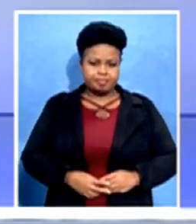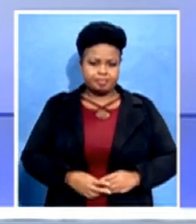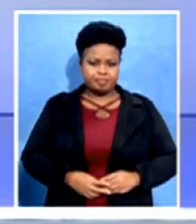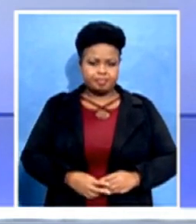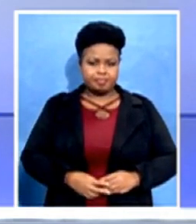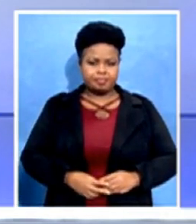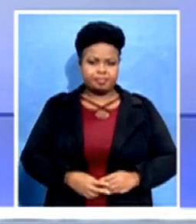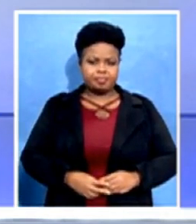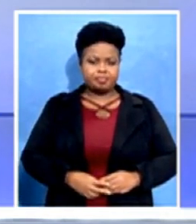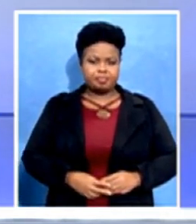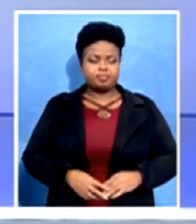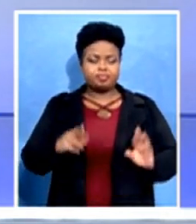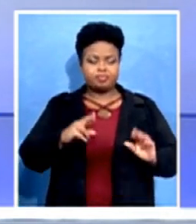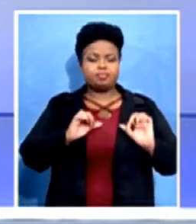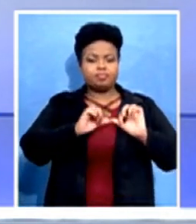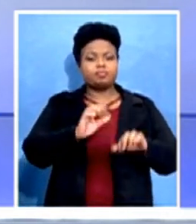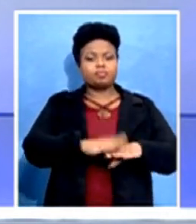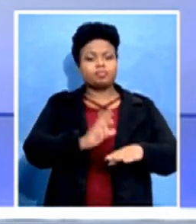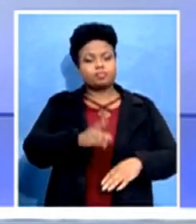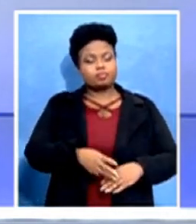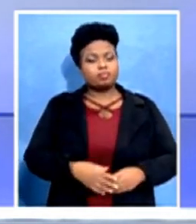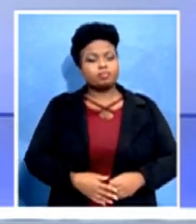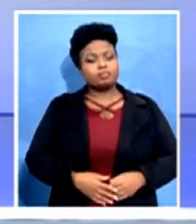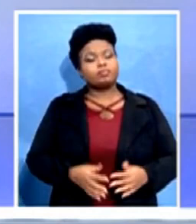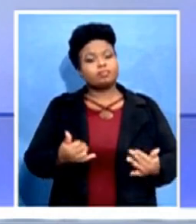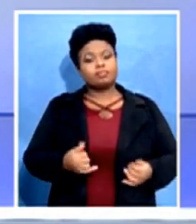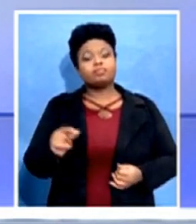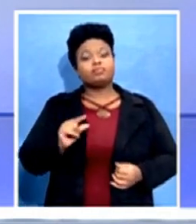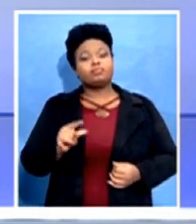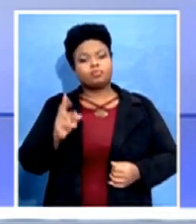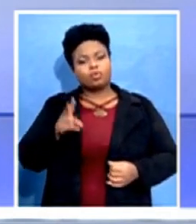as the administration and the rollout of the vaccine continues.